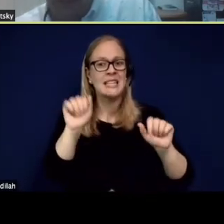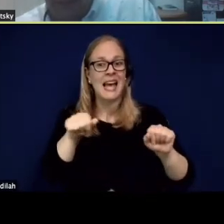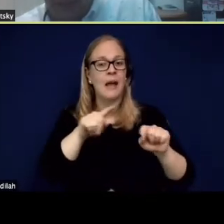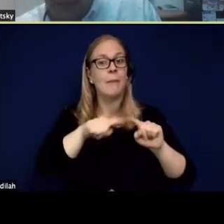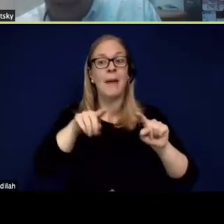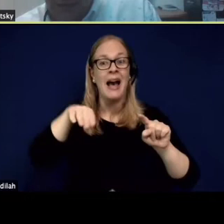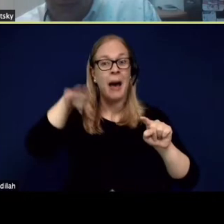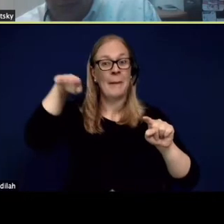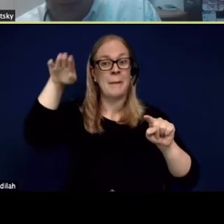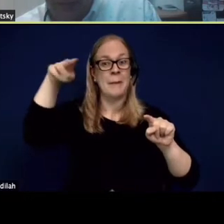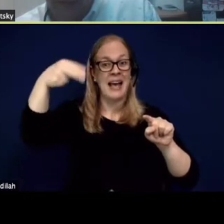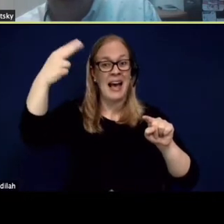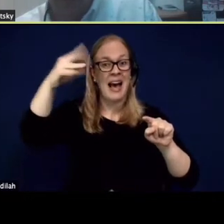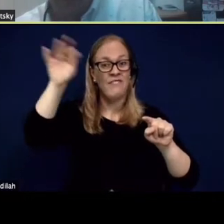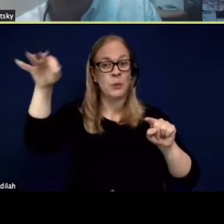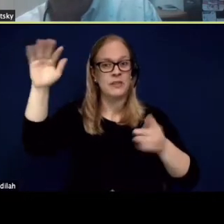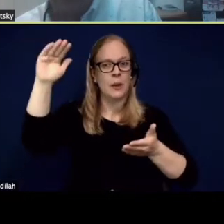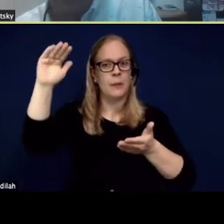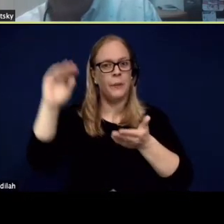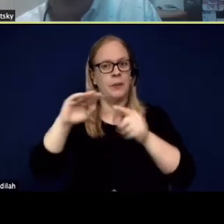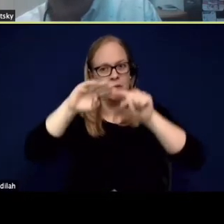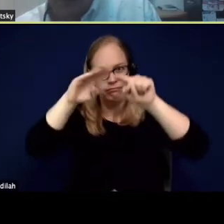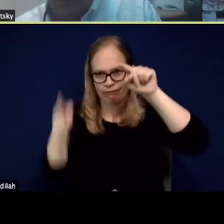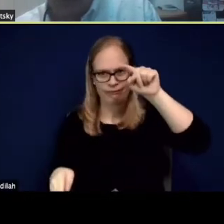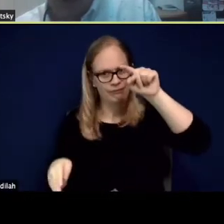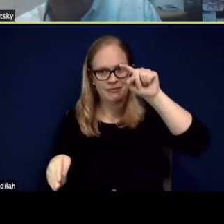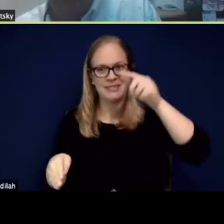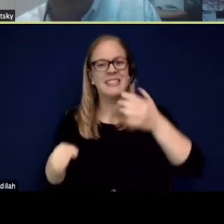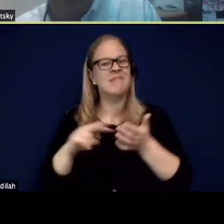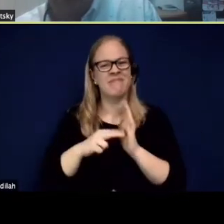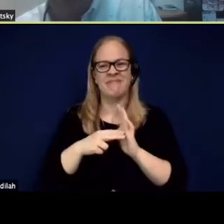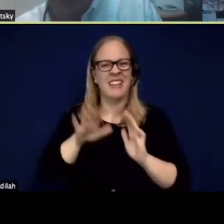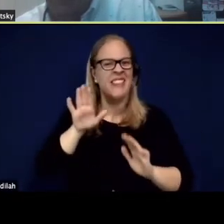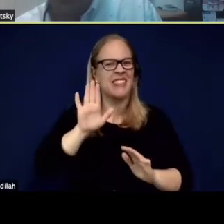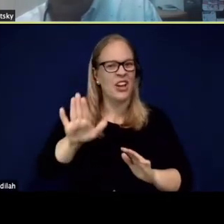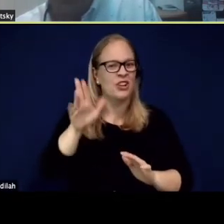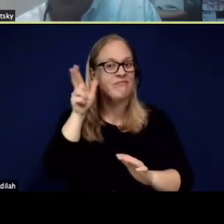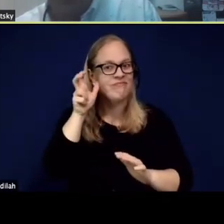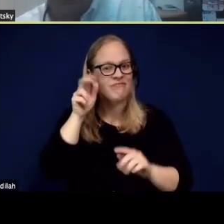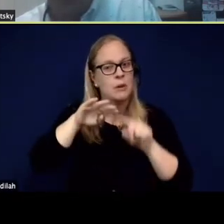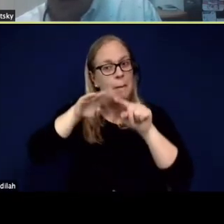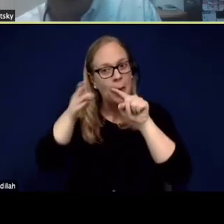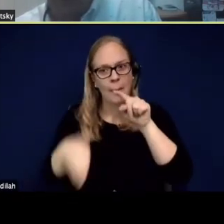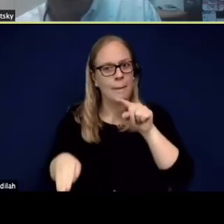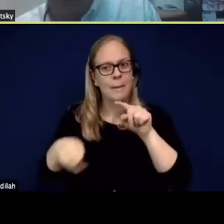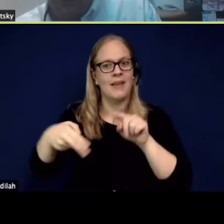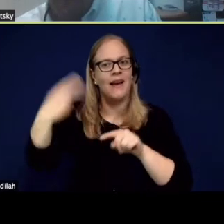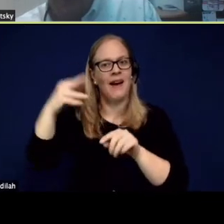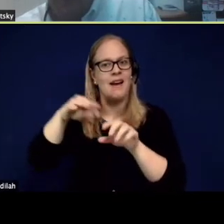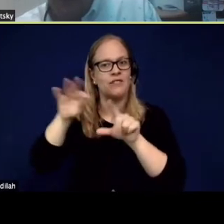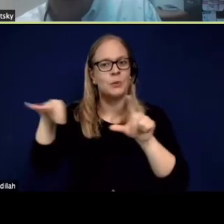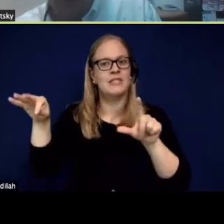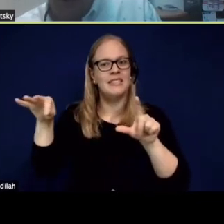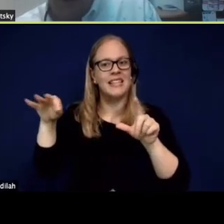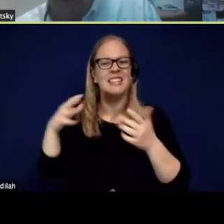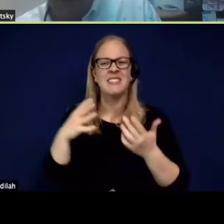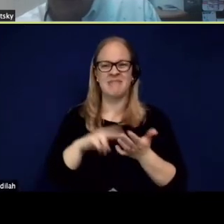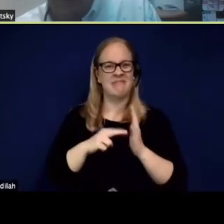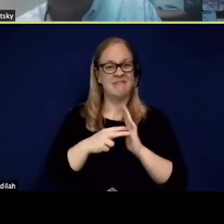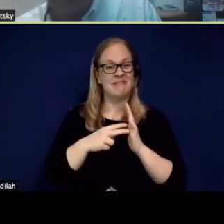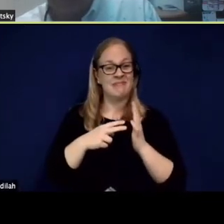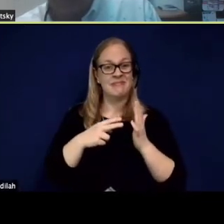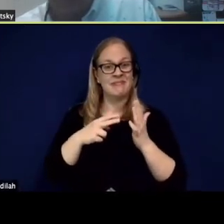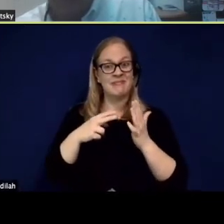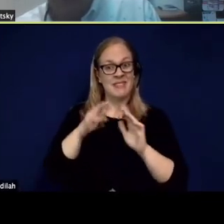high frequencies and it decreases means that the hearing is dropping. And so there's not much hearing. First of all, there's no hearing